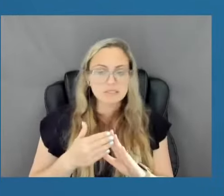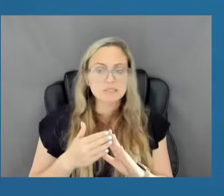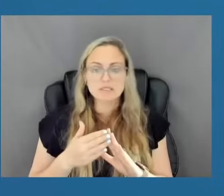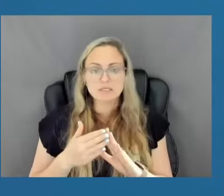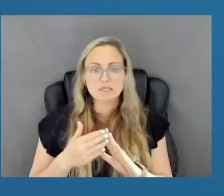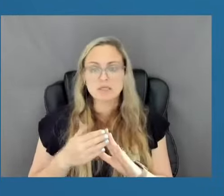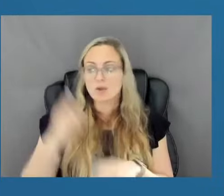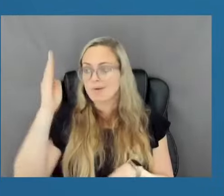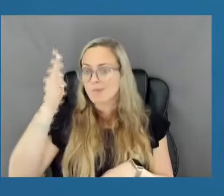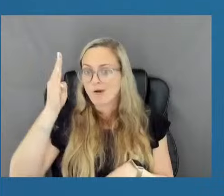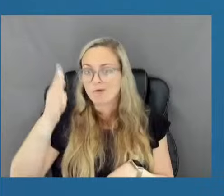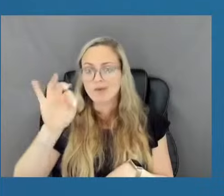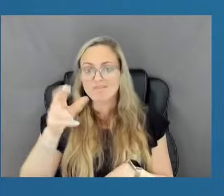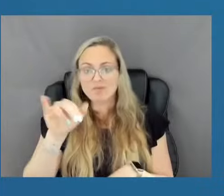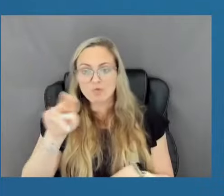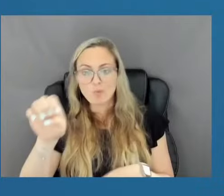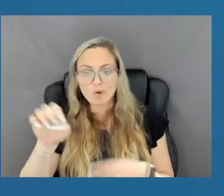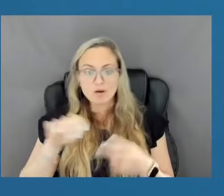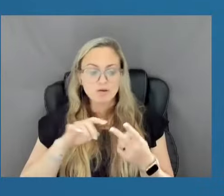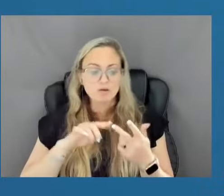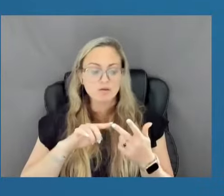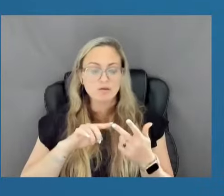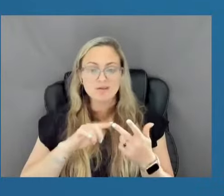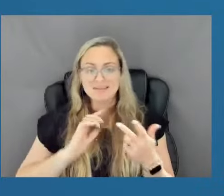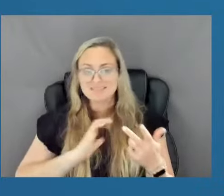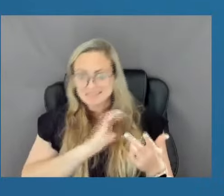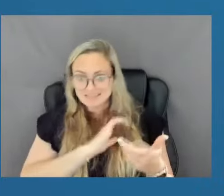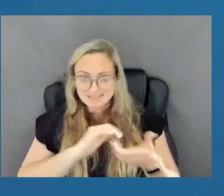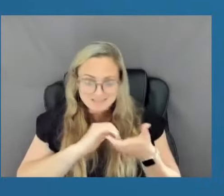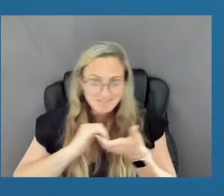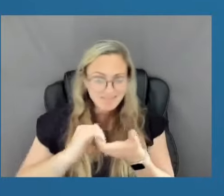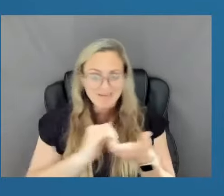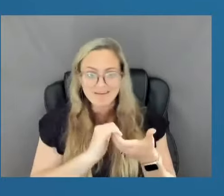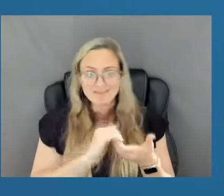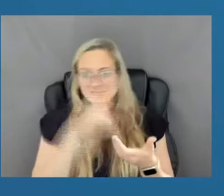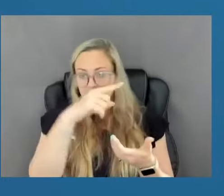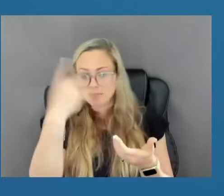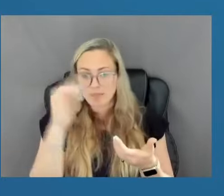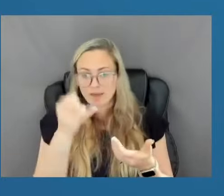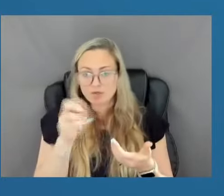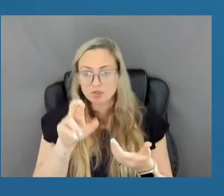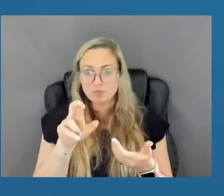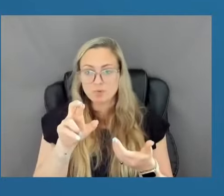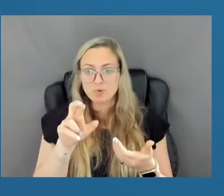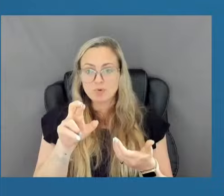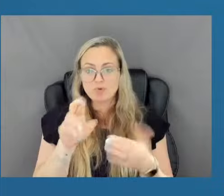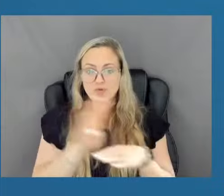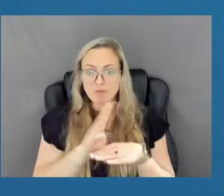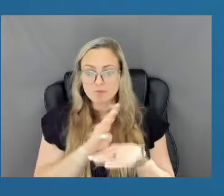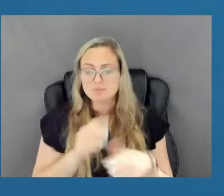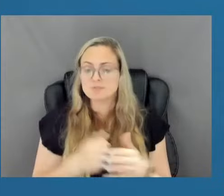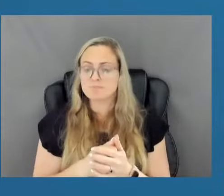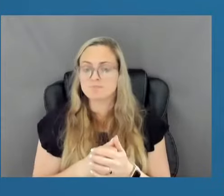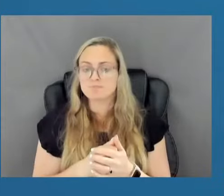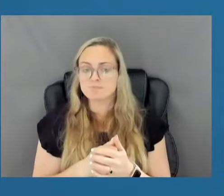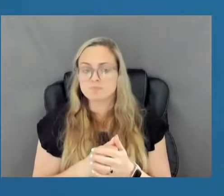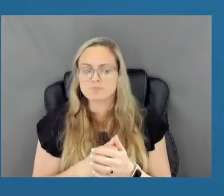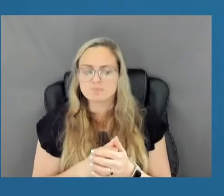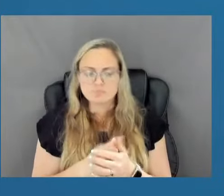Broadway Fillmore, Citizens Alliance, and the Black Chamber of Commerce. You see, these are